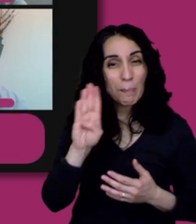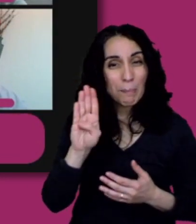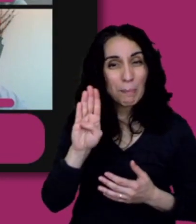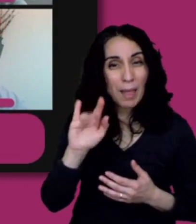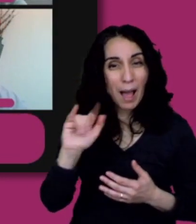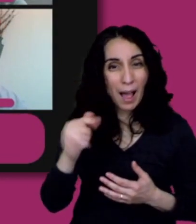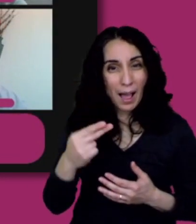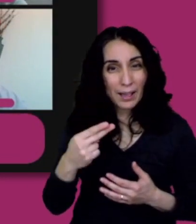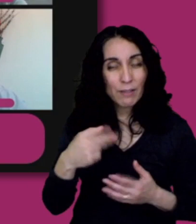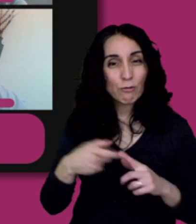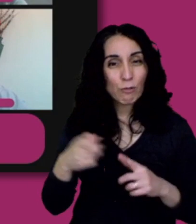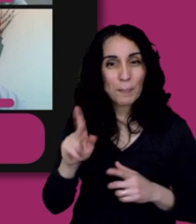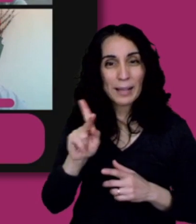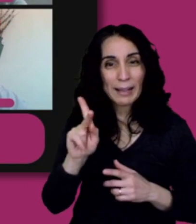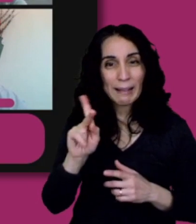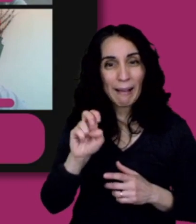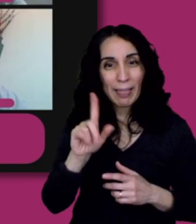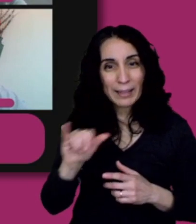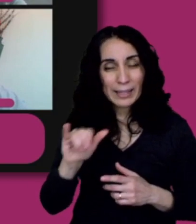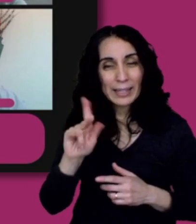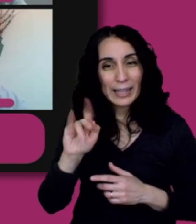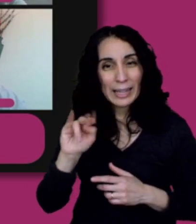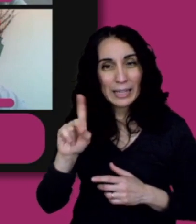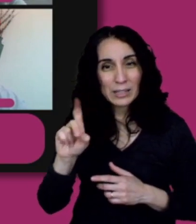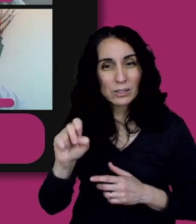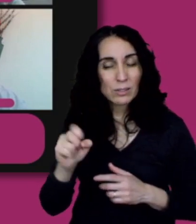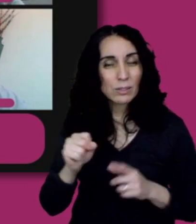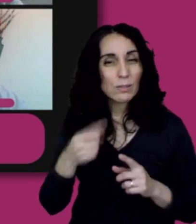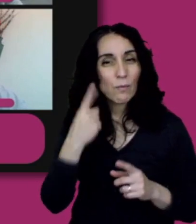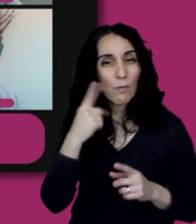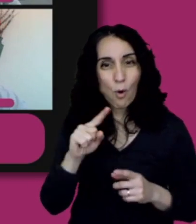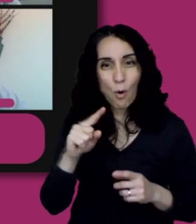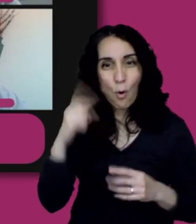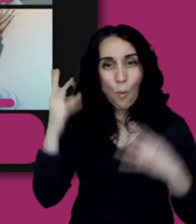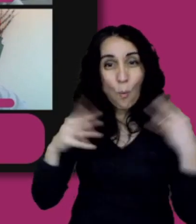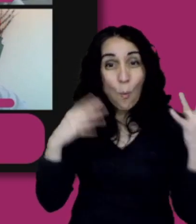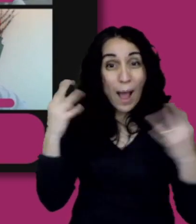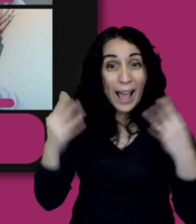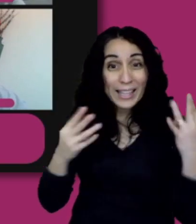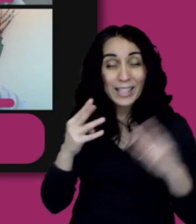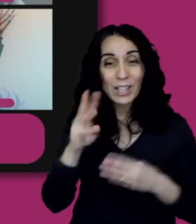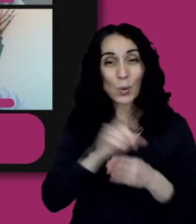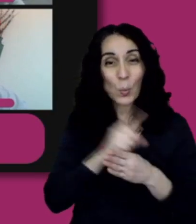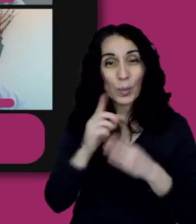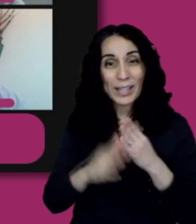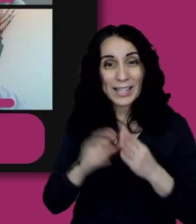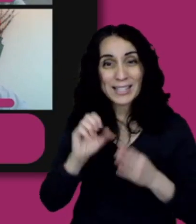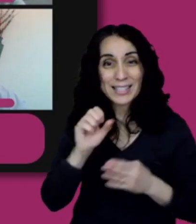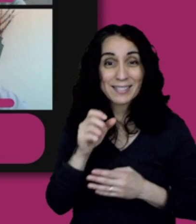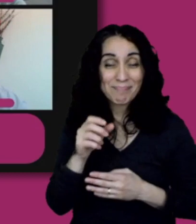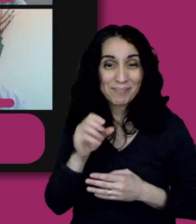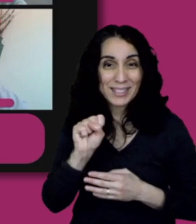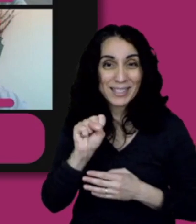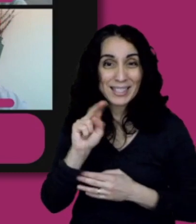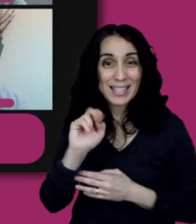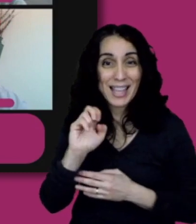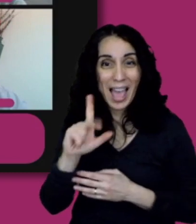to do wacky weekend snacks. So if you and your children or just your children are interested